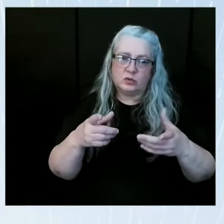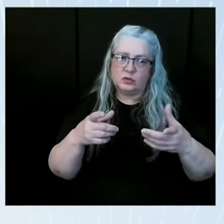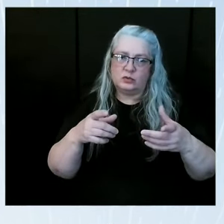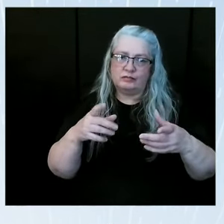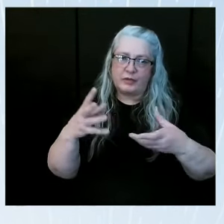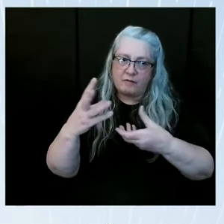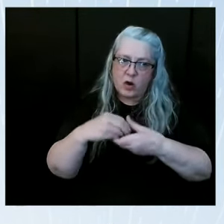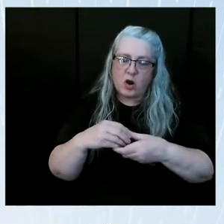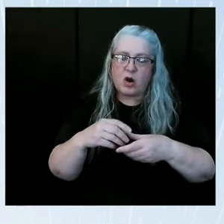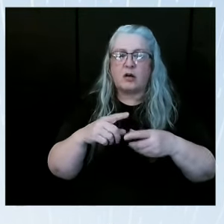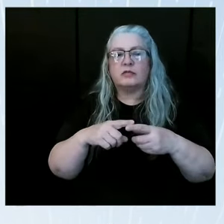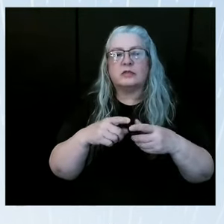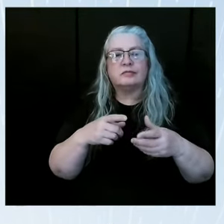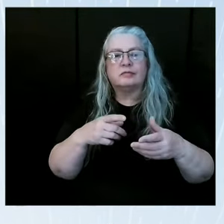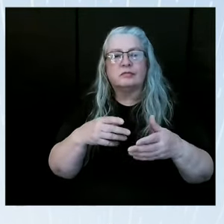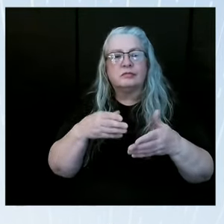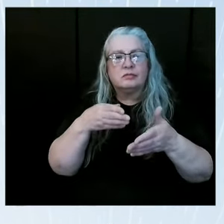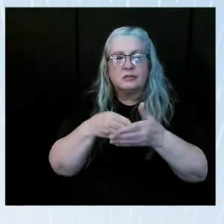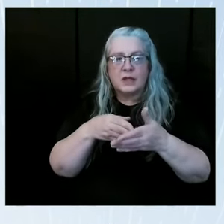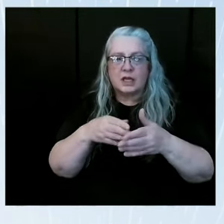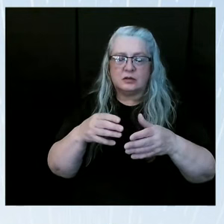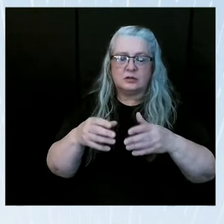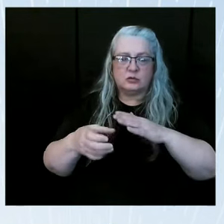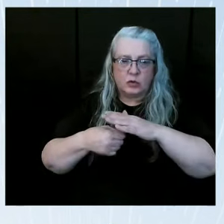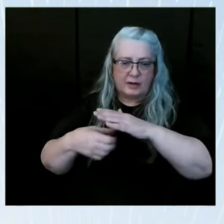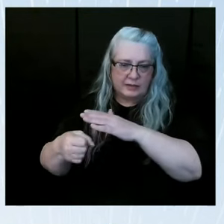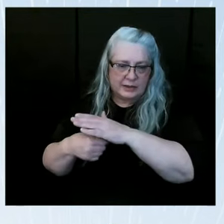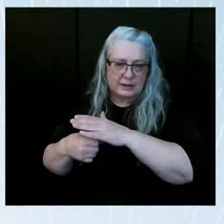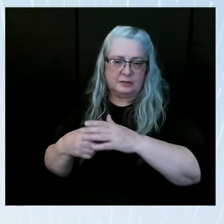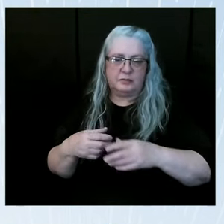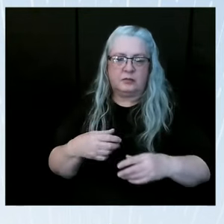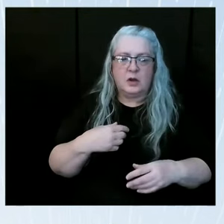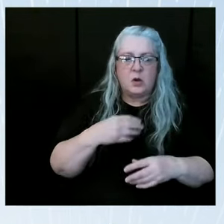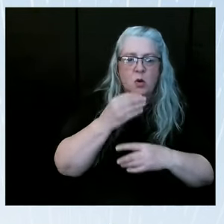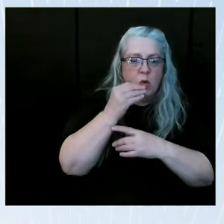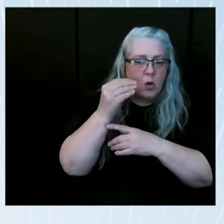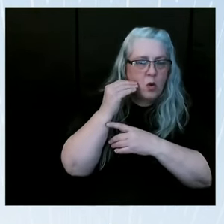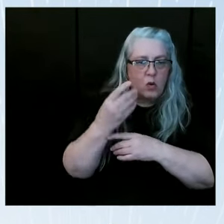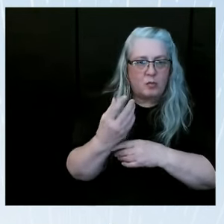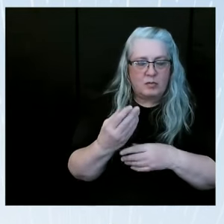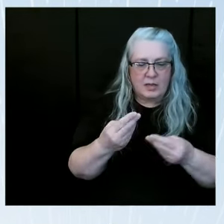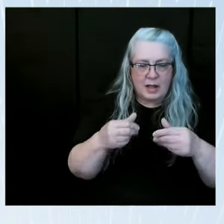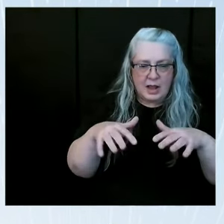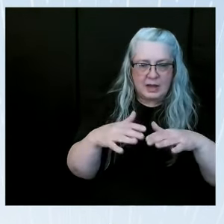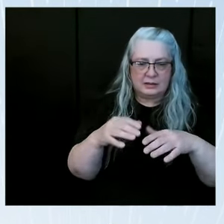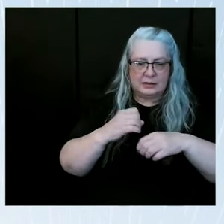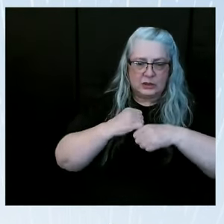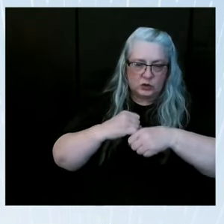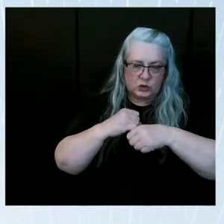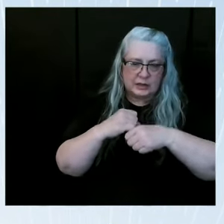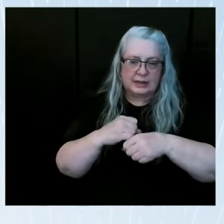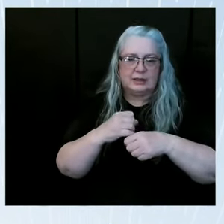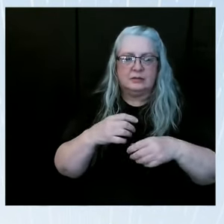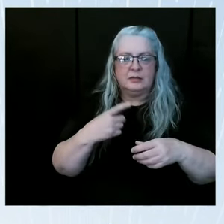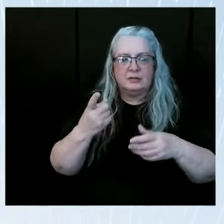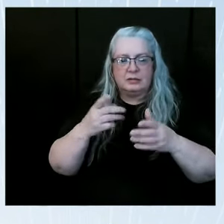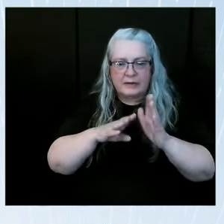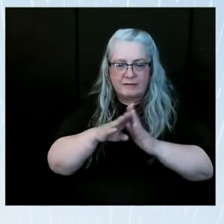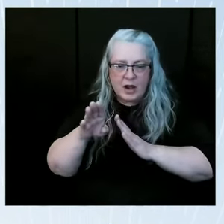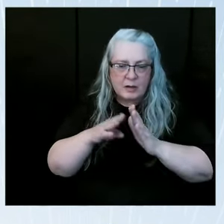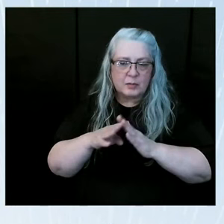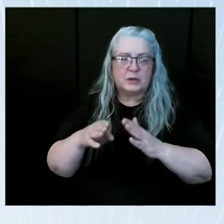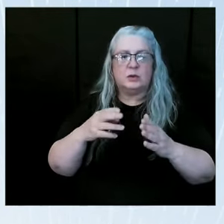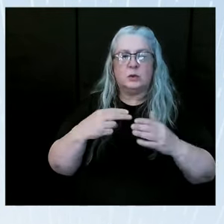federal partners, we are developing a human trafficking victim screening protocol to advance victim-centered best